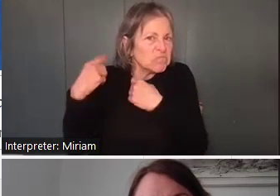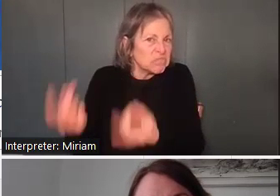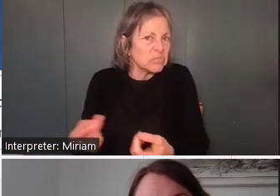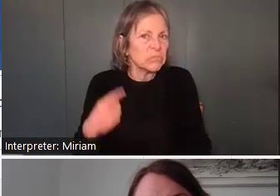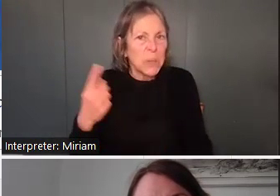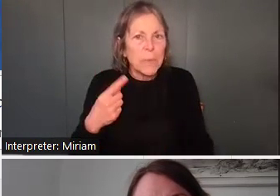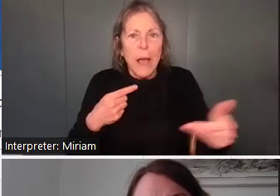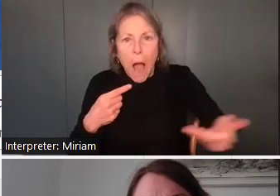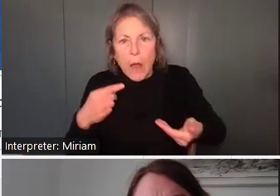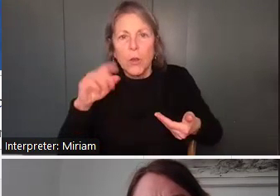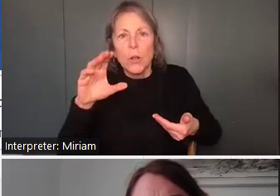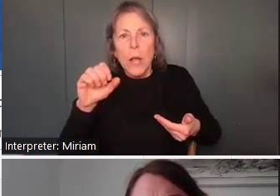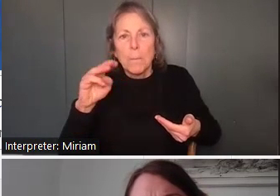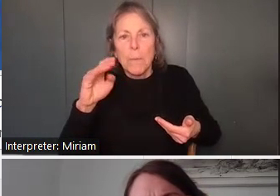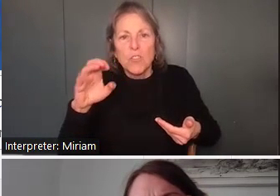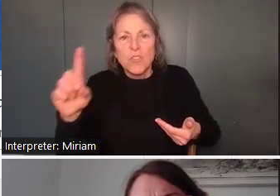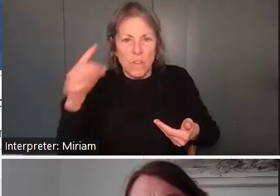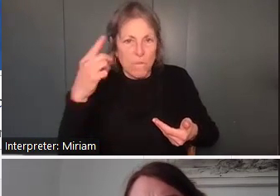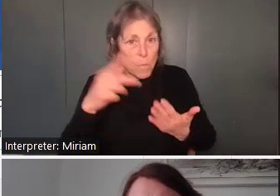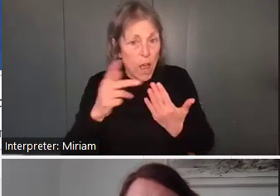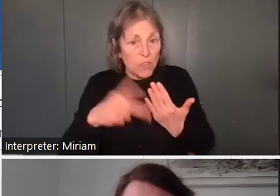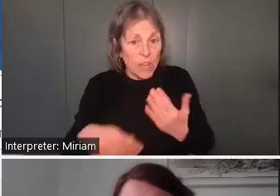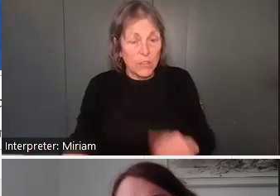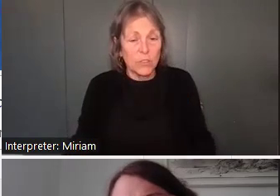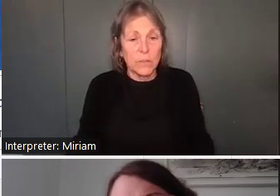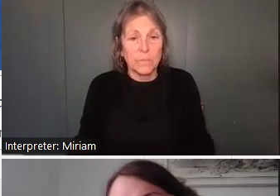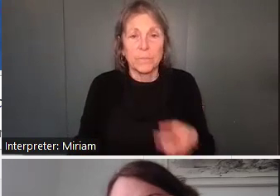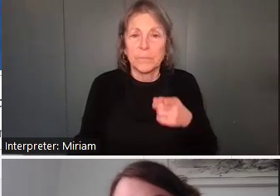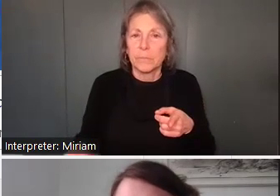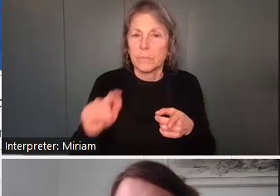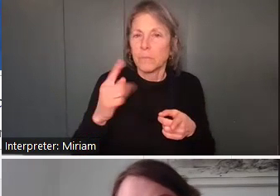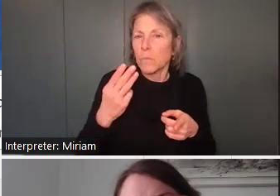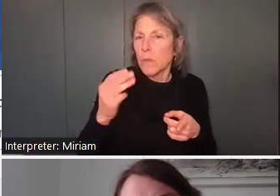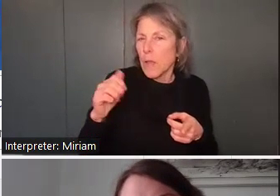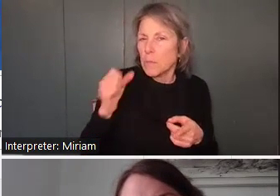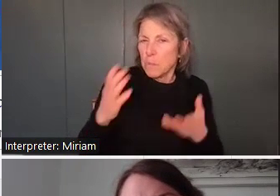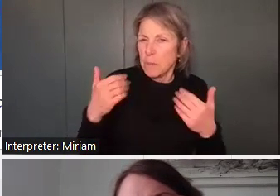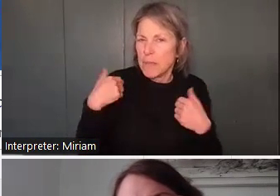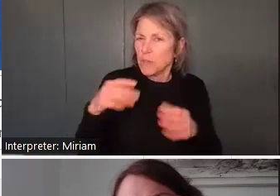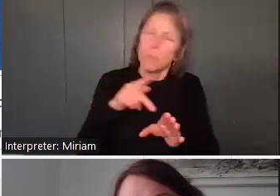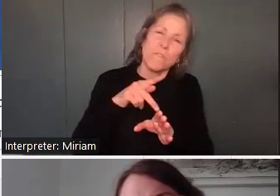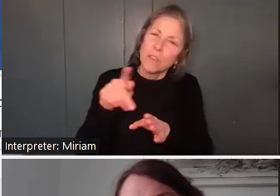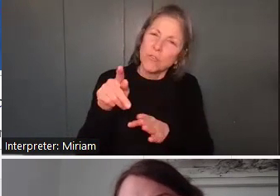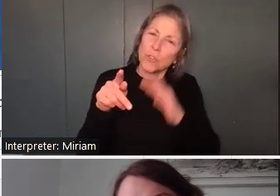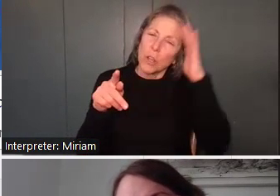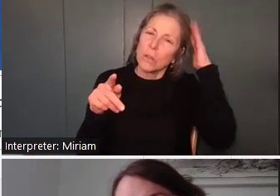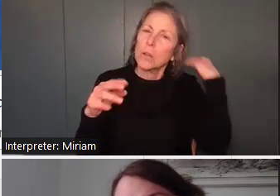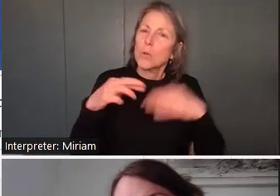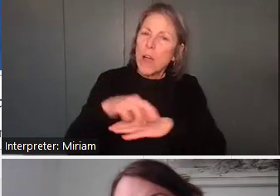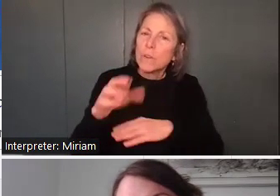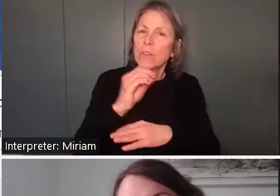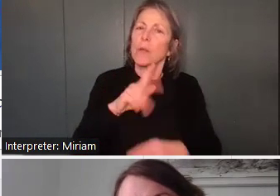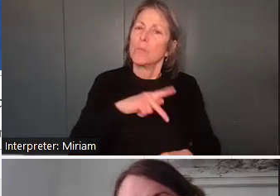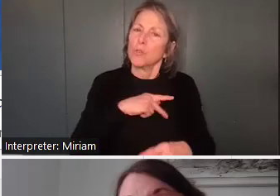commissioned for, or something like that. So wait, maybe we say maybe there's a professional reference and a